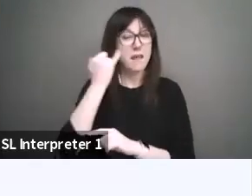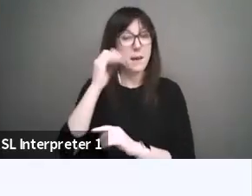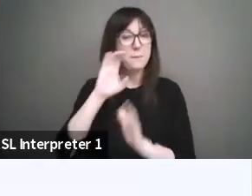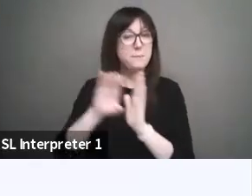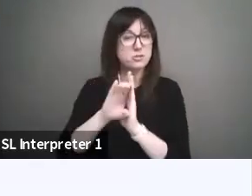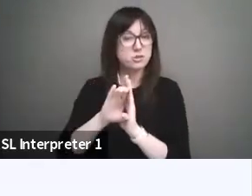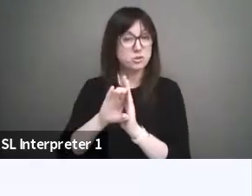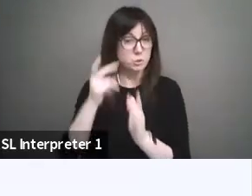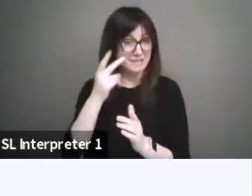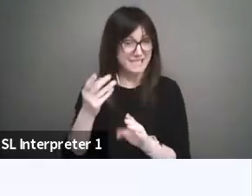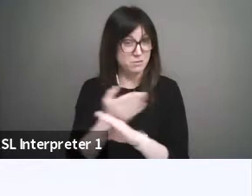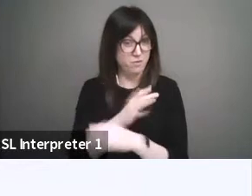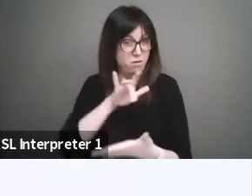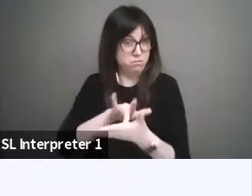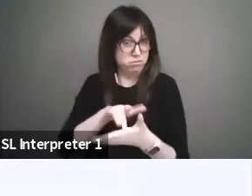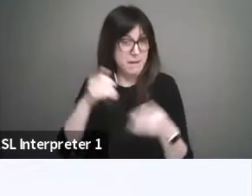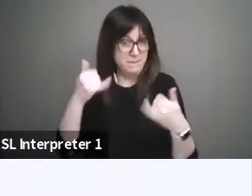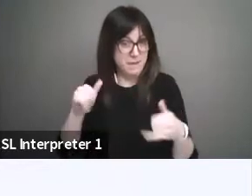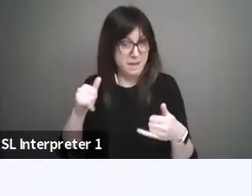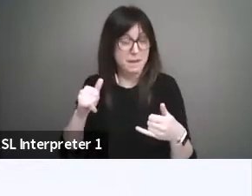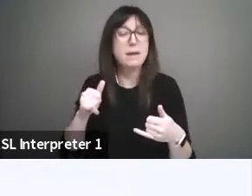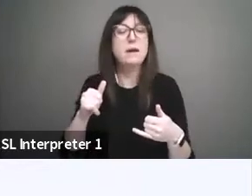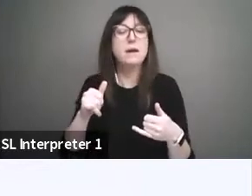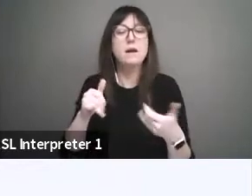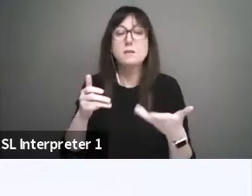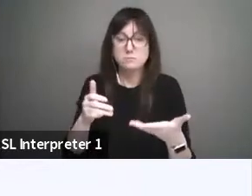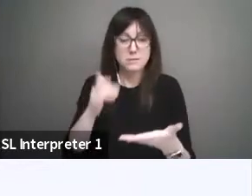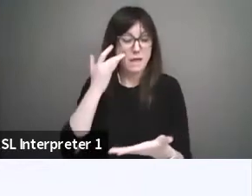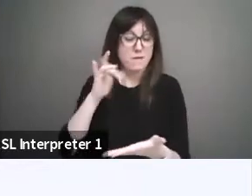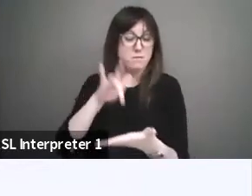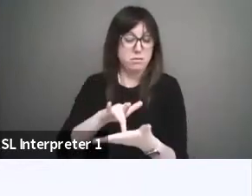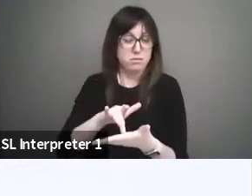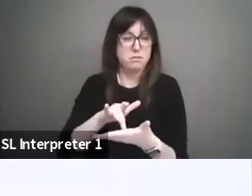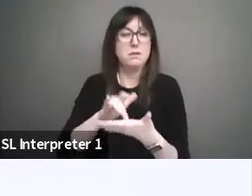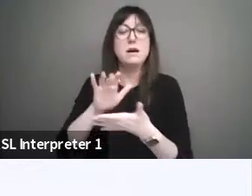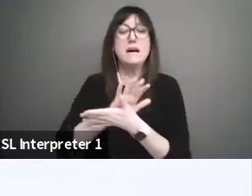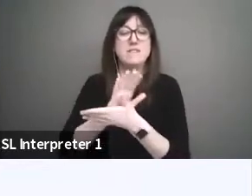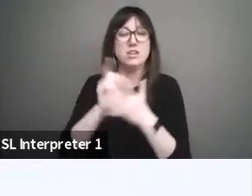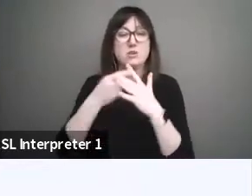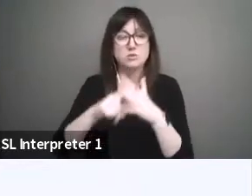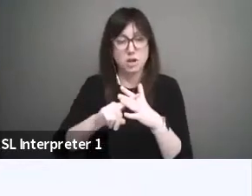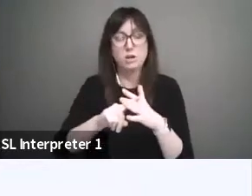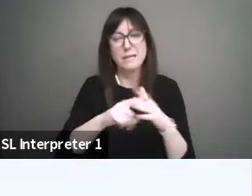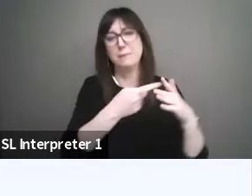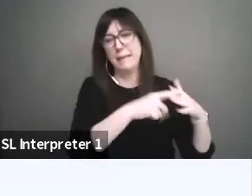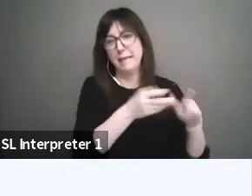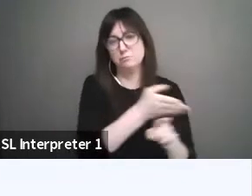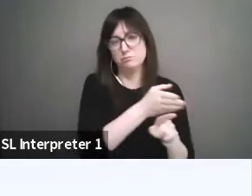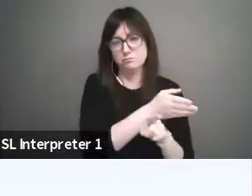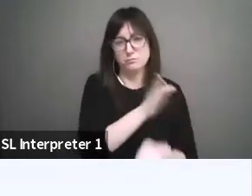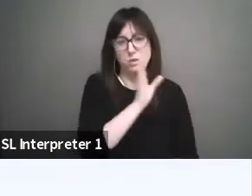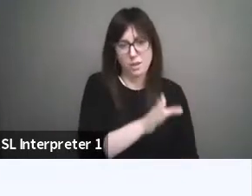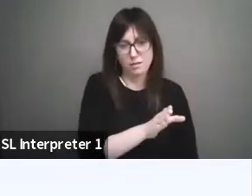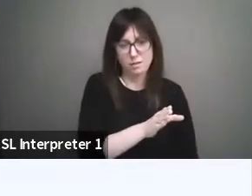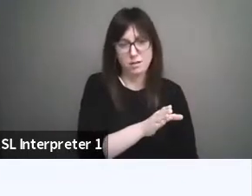click play, to when I highlighted Google, the video will begin where I actually recorded the content. So this is